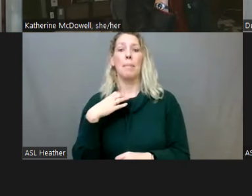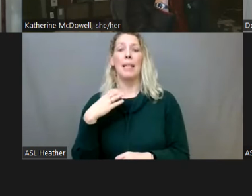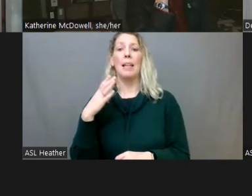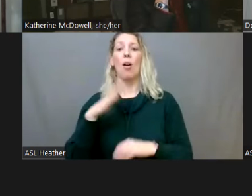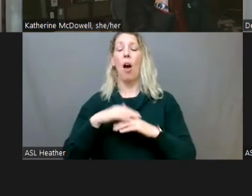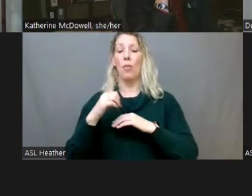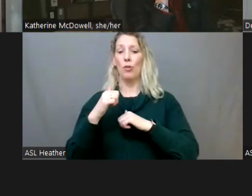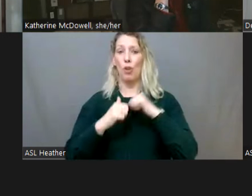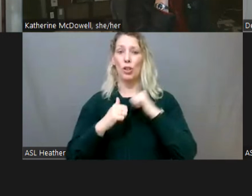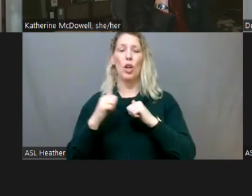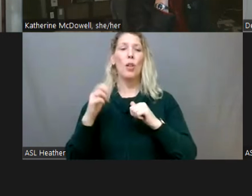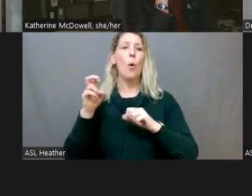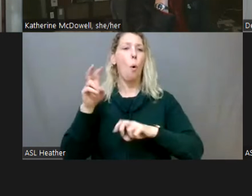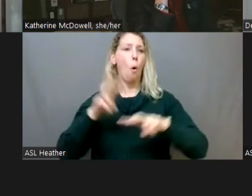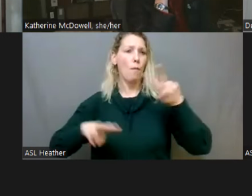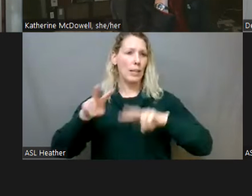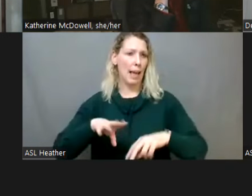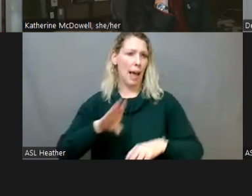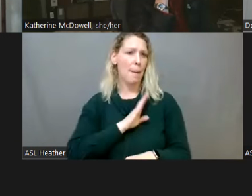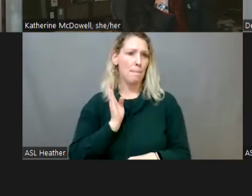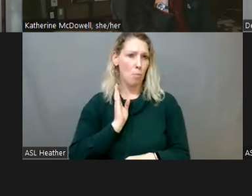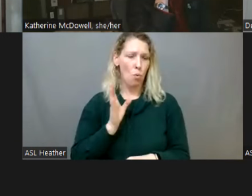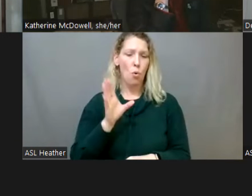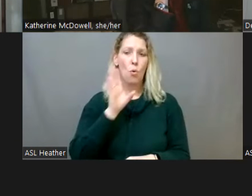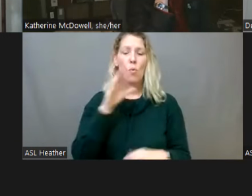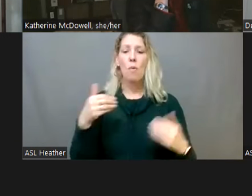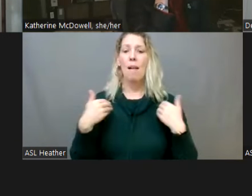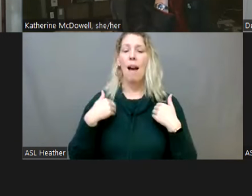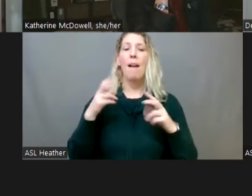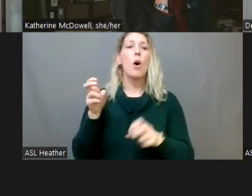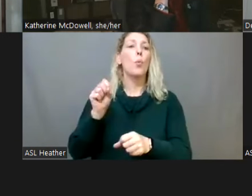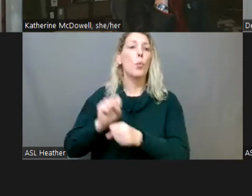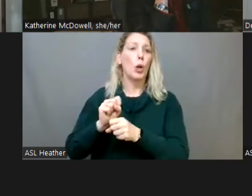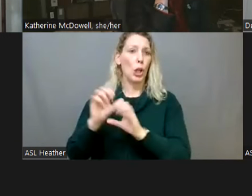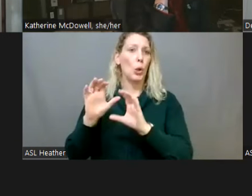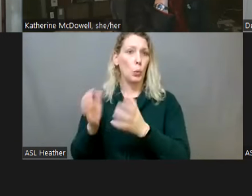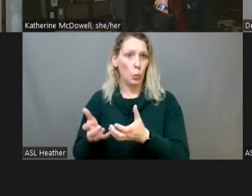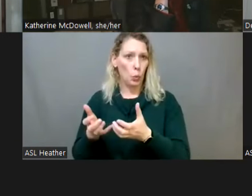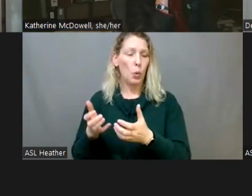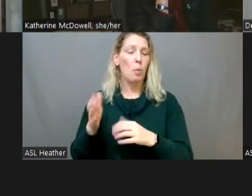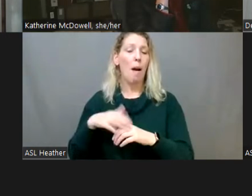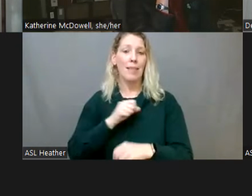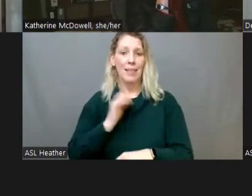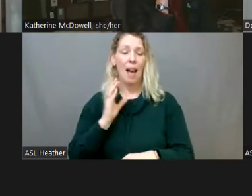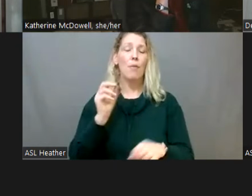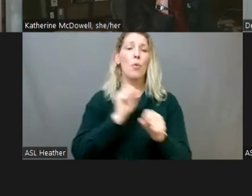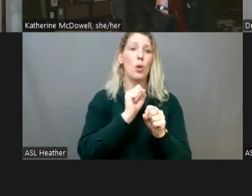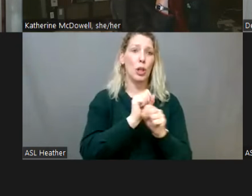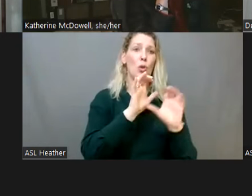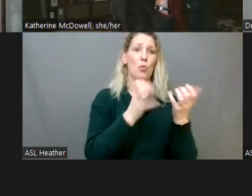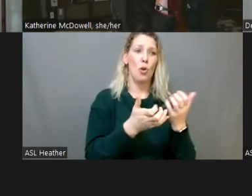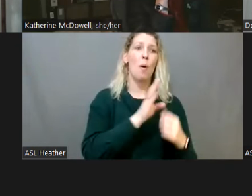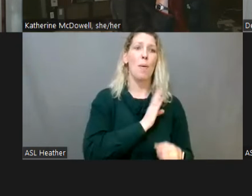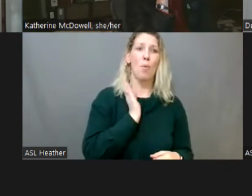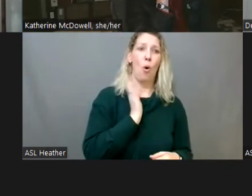of the oversight board that would have working groups on the staff and working group on the board membership, so that those